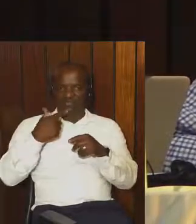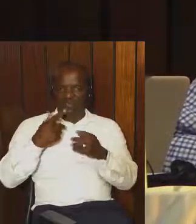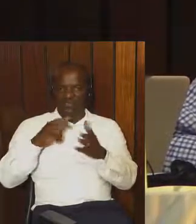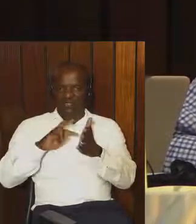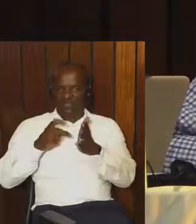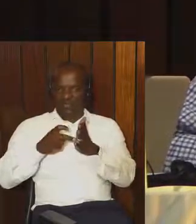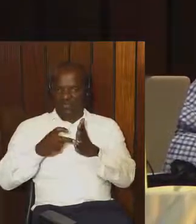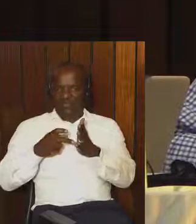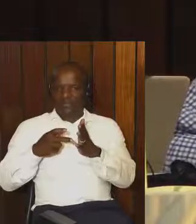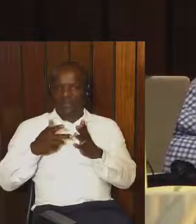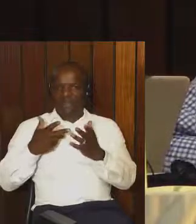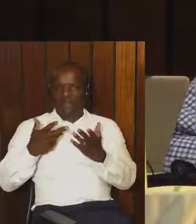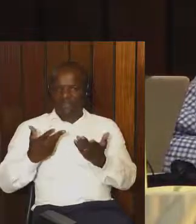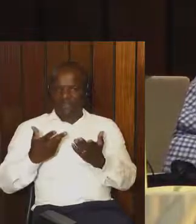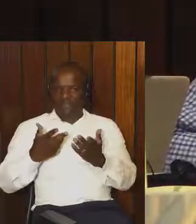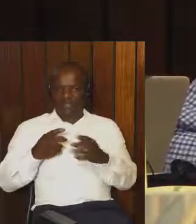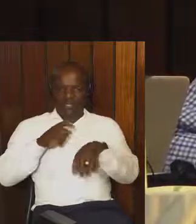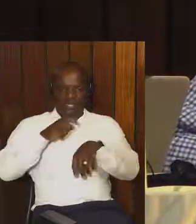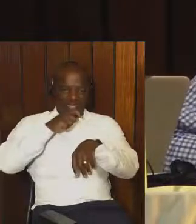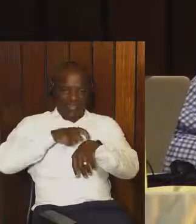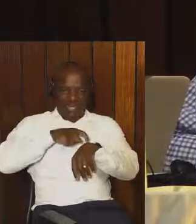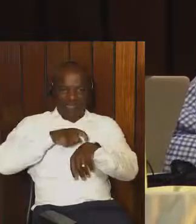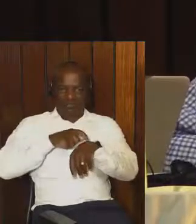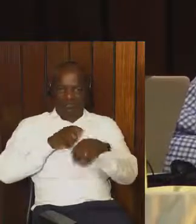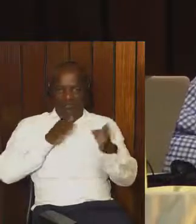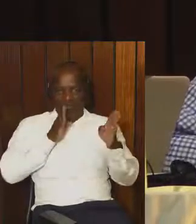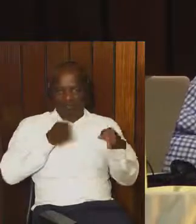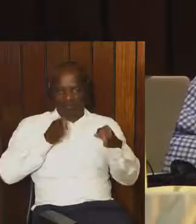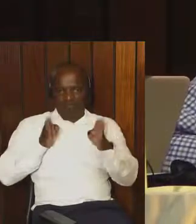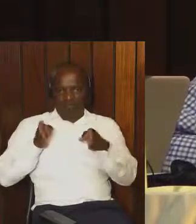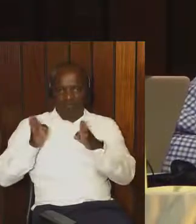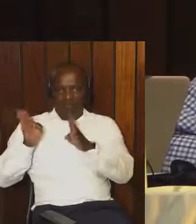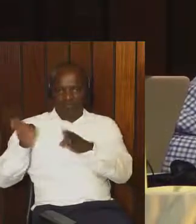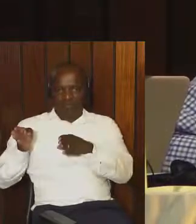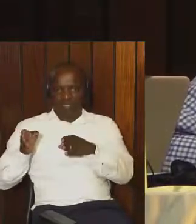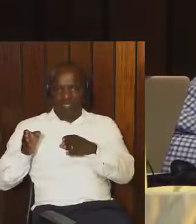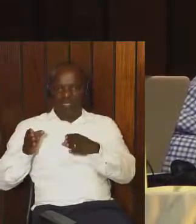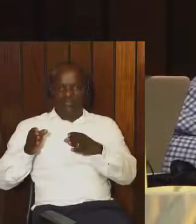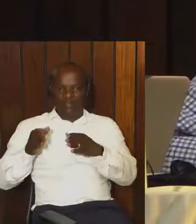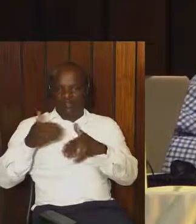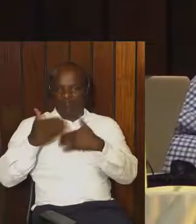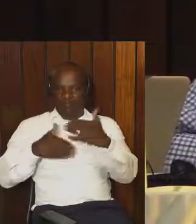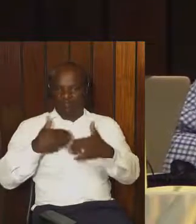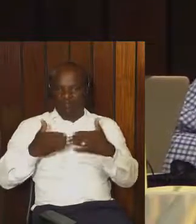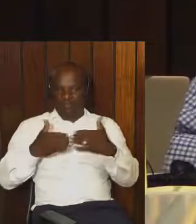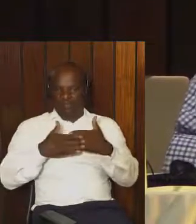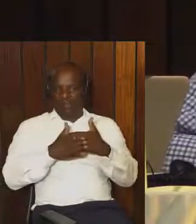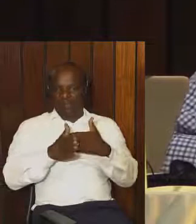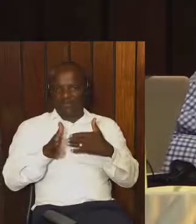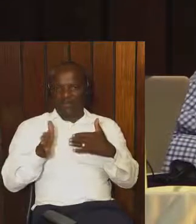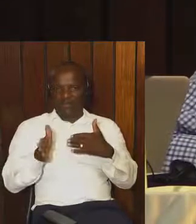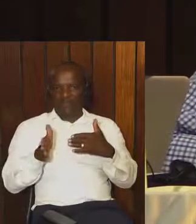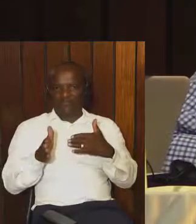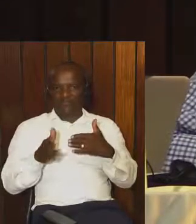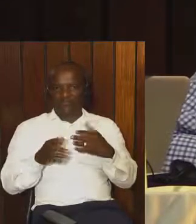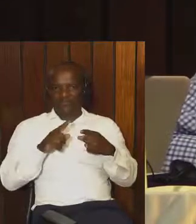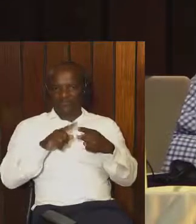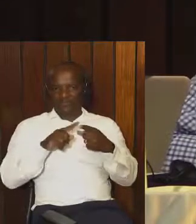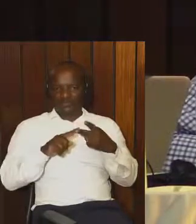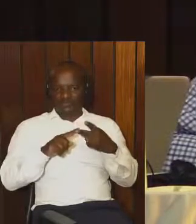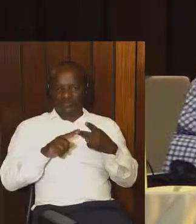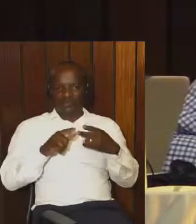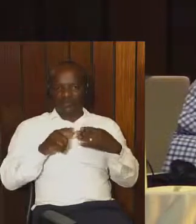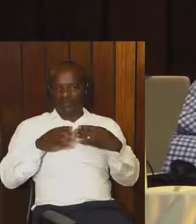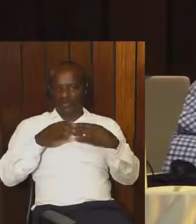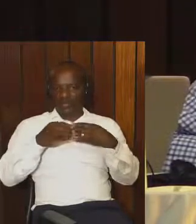with concrete dates and timelines as to how the plan will unfold going forward. There are two members